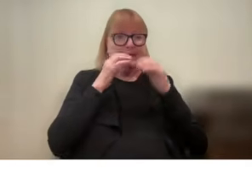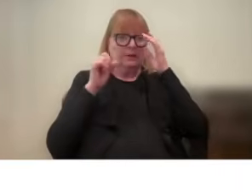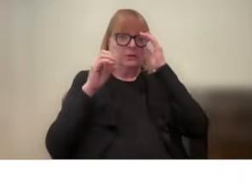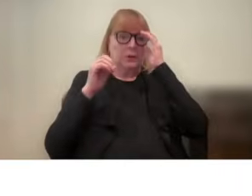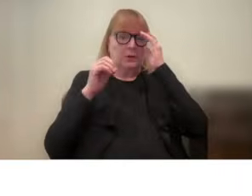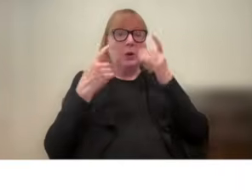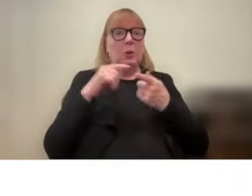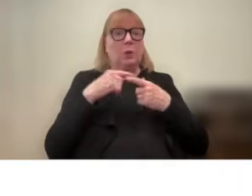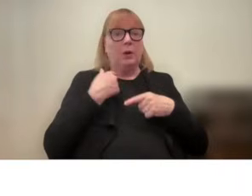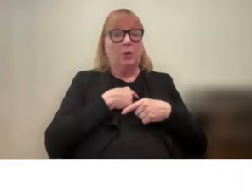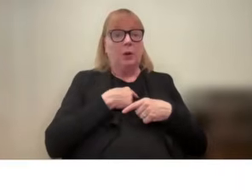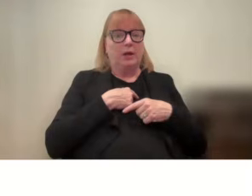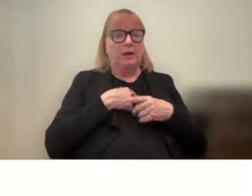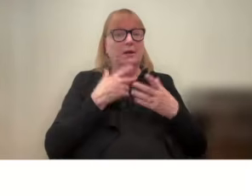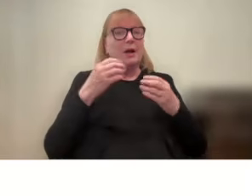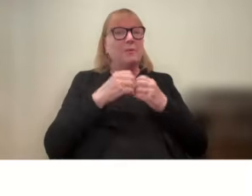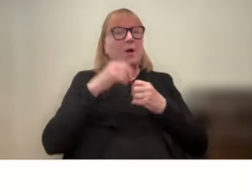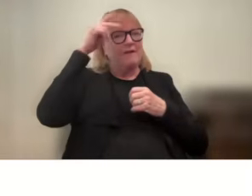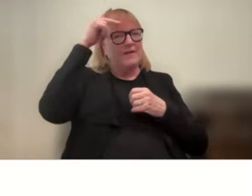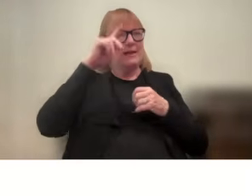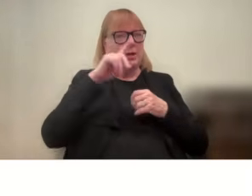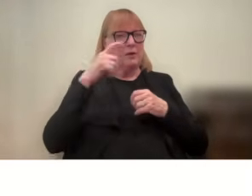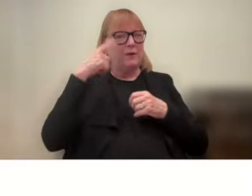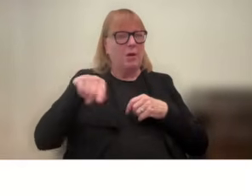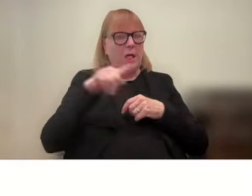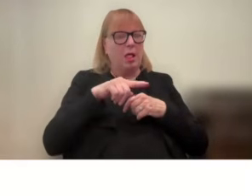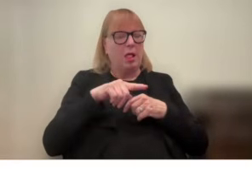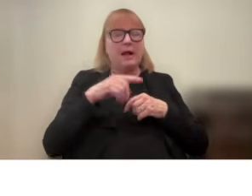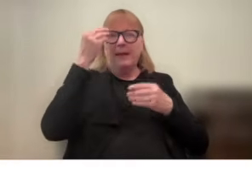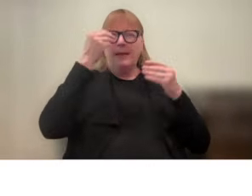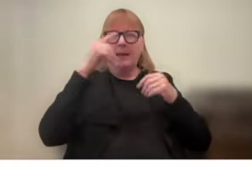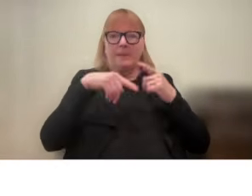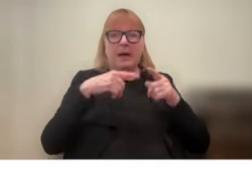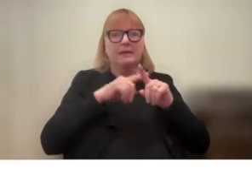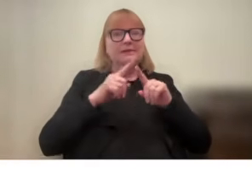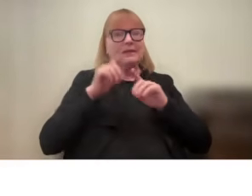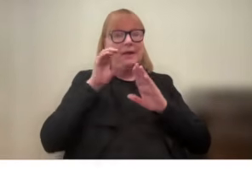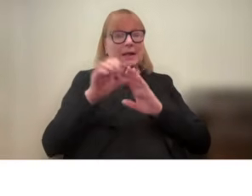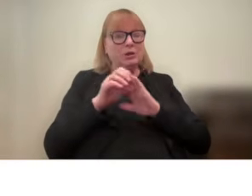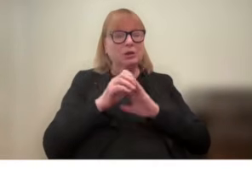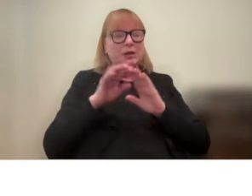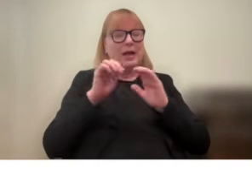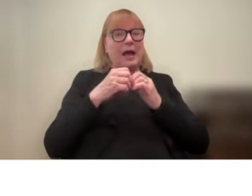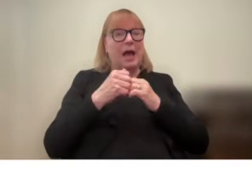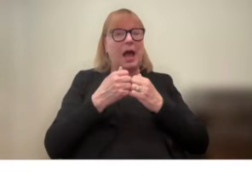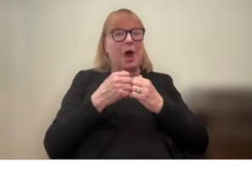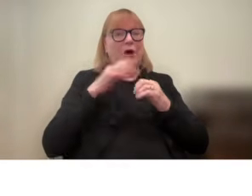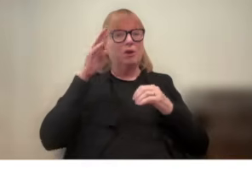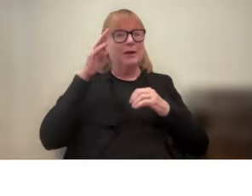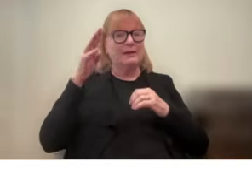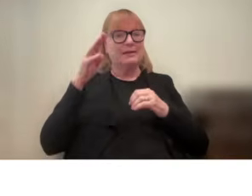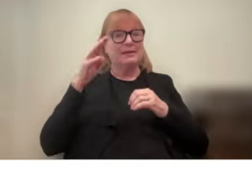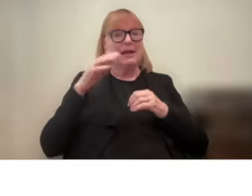So one more philosophical question for you all. As we're thinking about all these images and the ways that art is